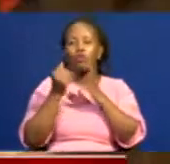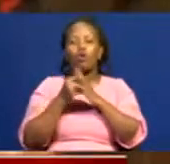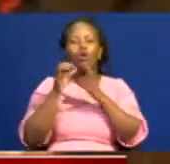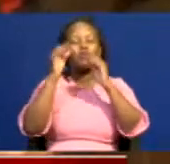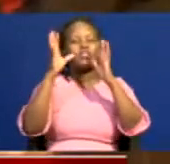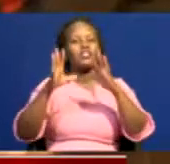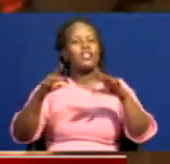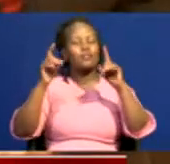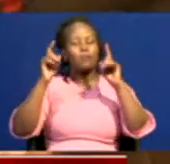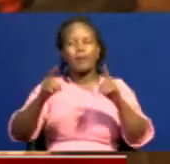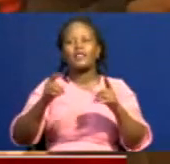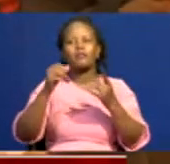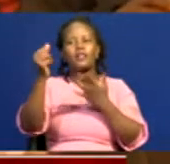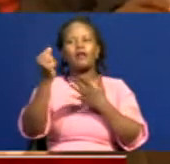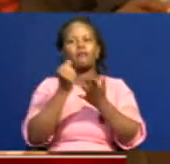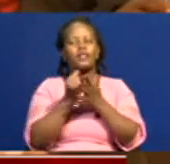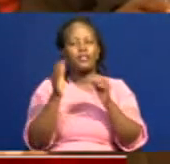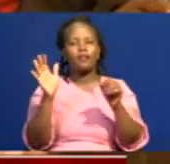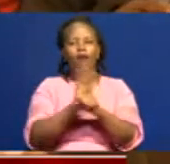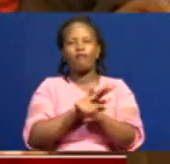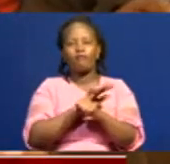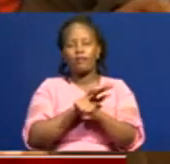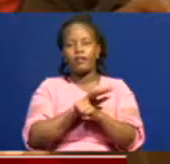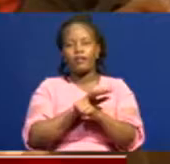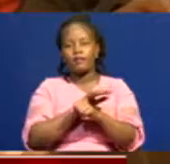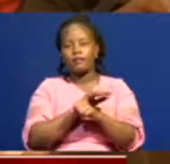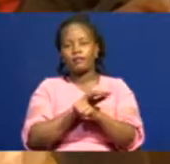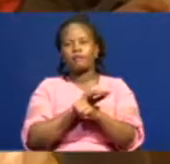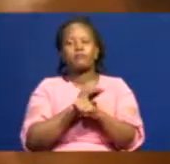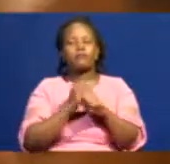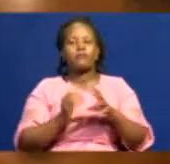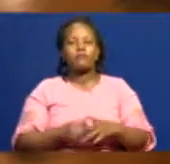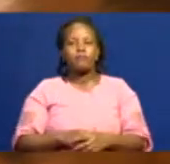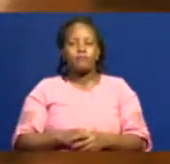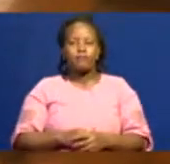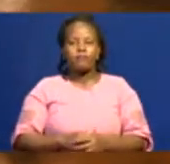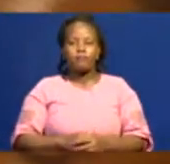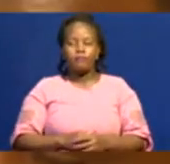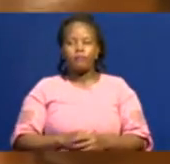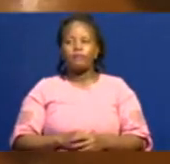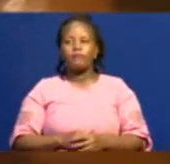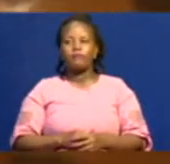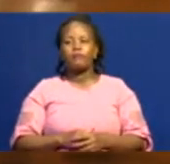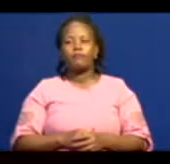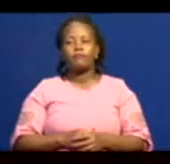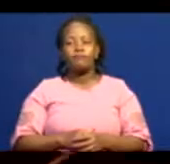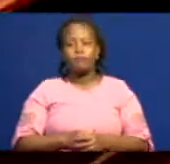confirmed. Ruth Wamboi reporting for Prime Edition.